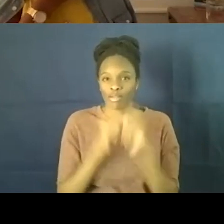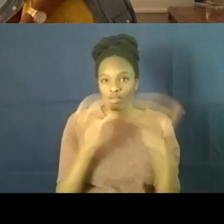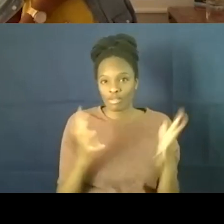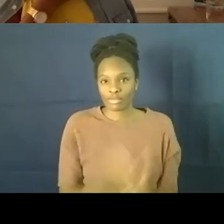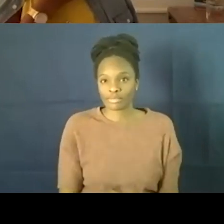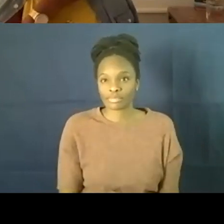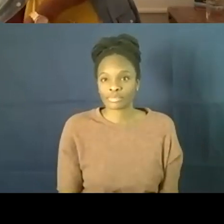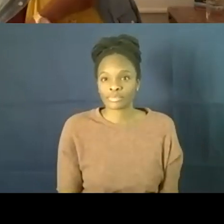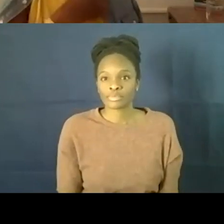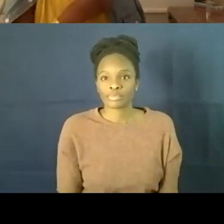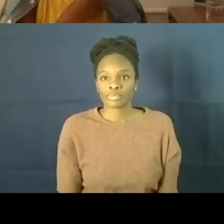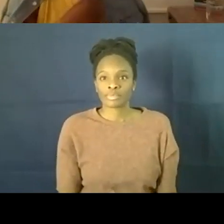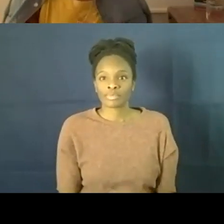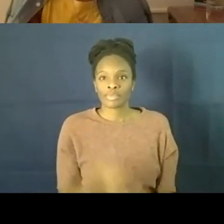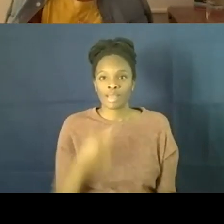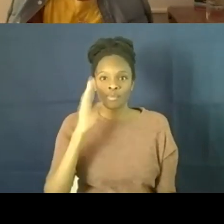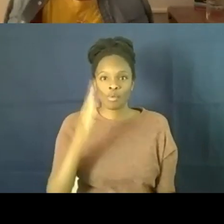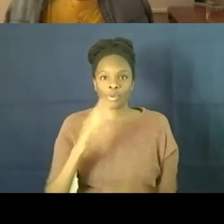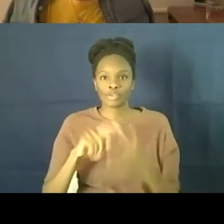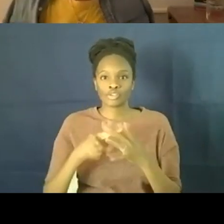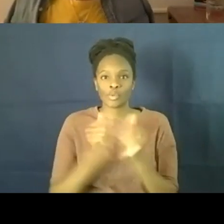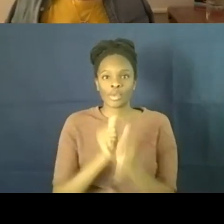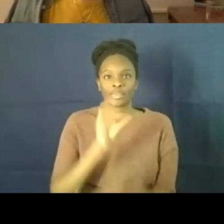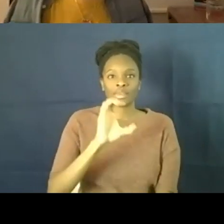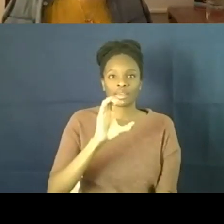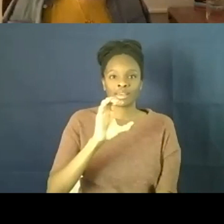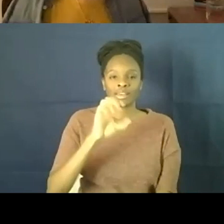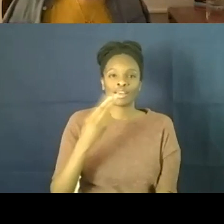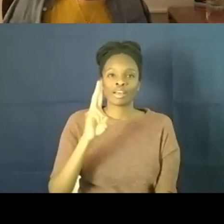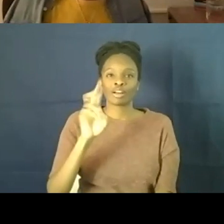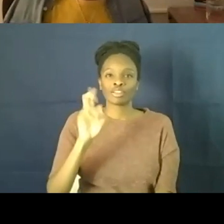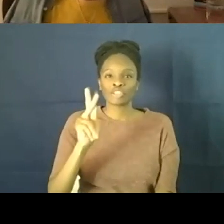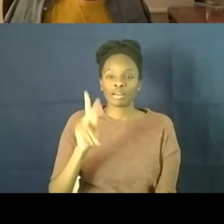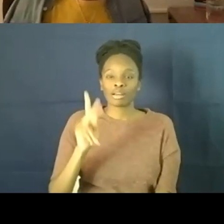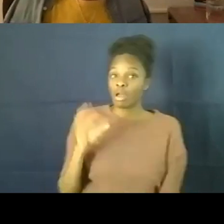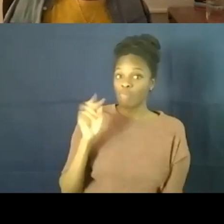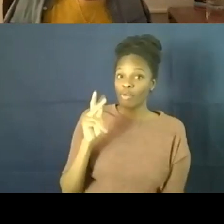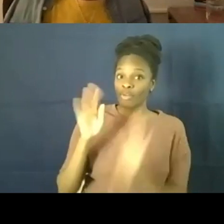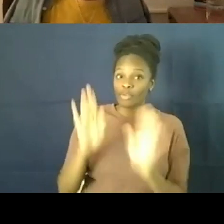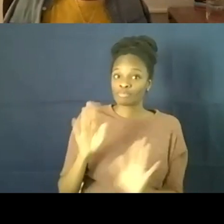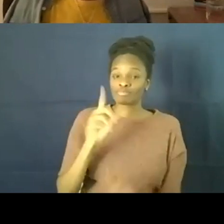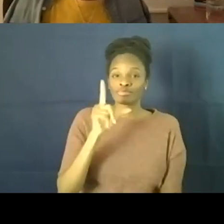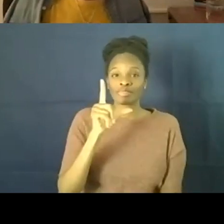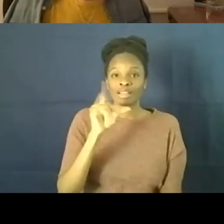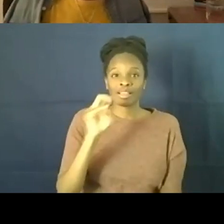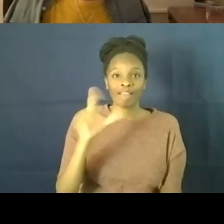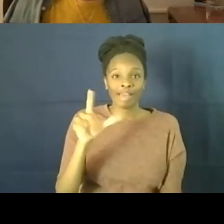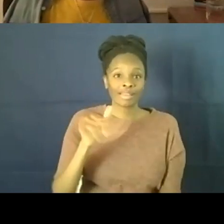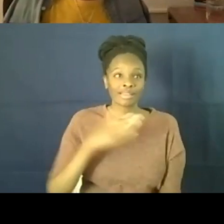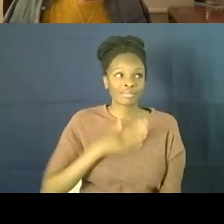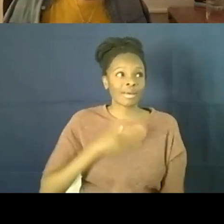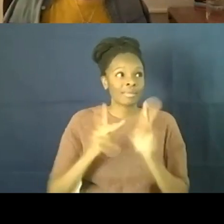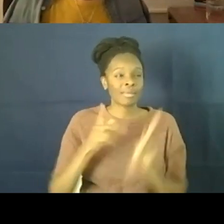I'm just going to go this way on my square, which is Chuck. Oh, great. Lionel is sort of my default as well. And I thought when I got